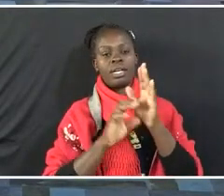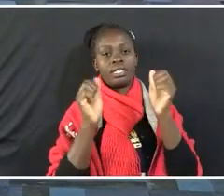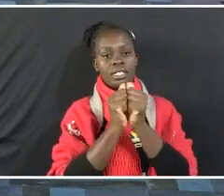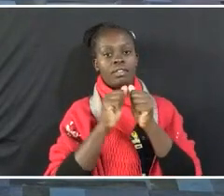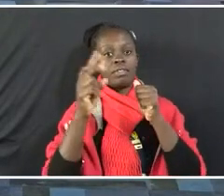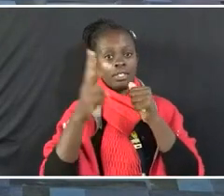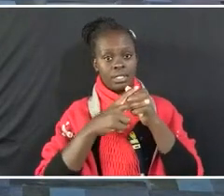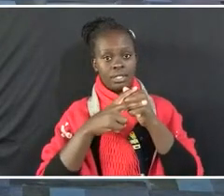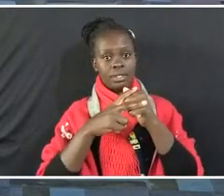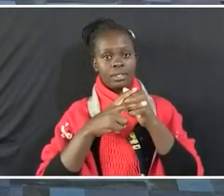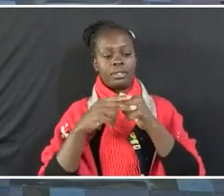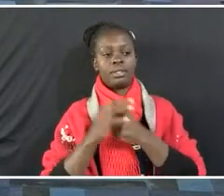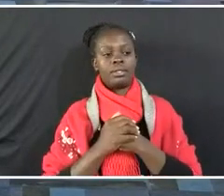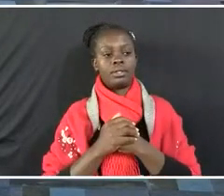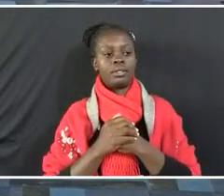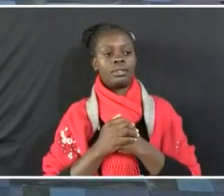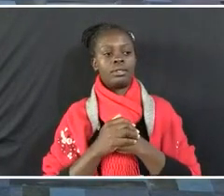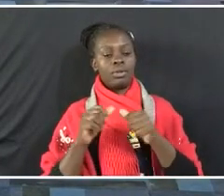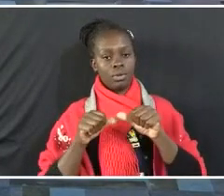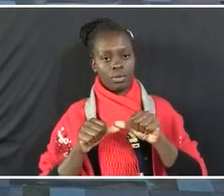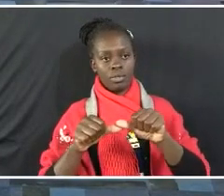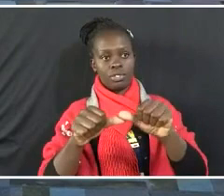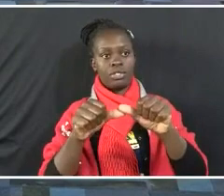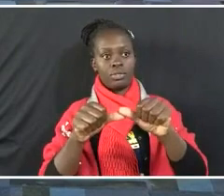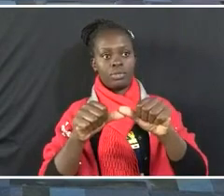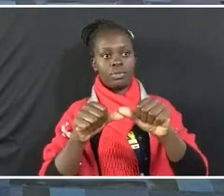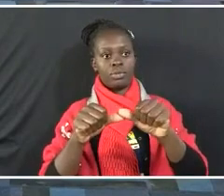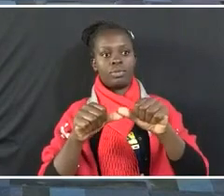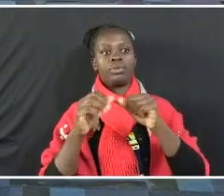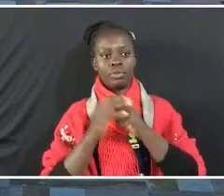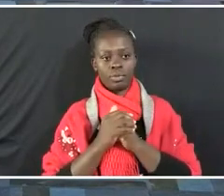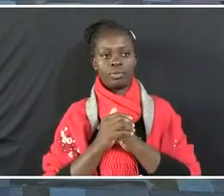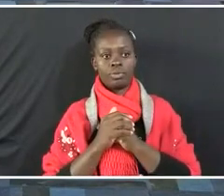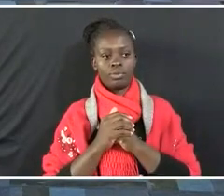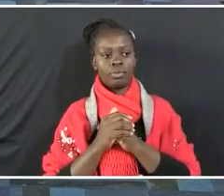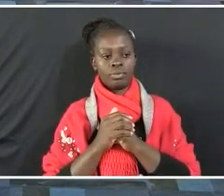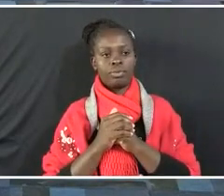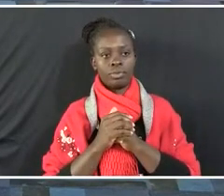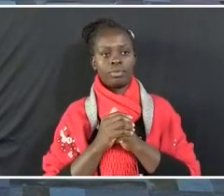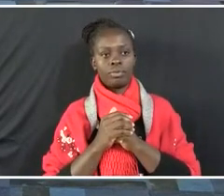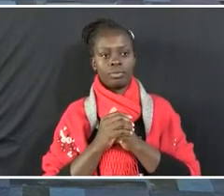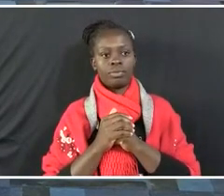Hey, how can you just run past that one? Parents, how many of you have been overthrown?